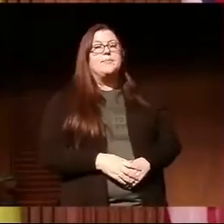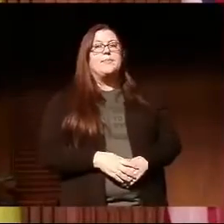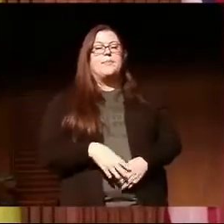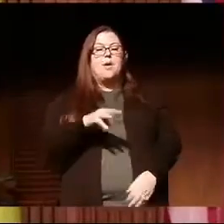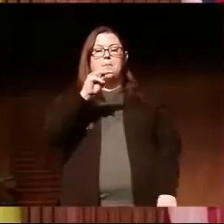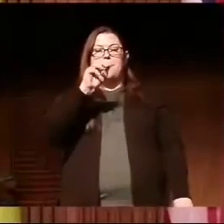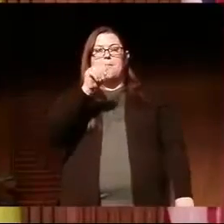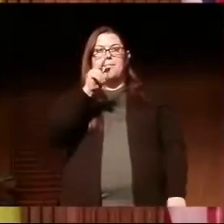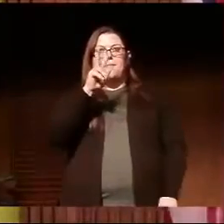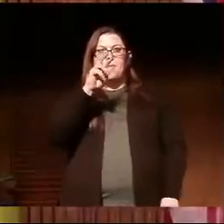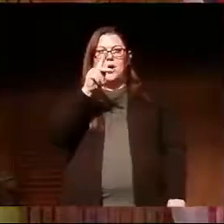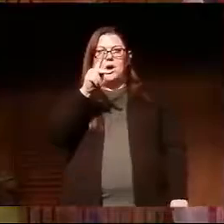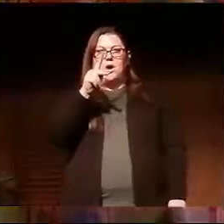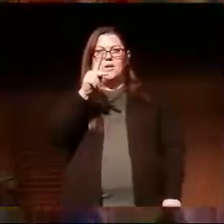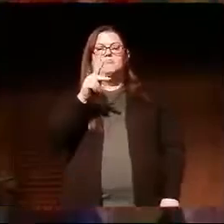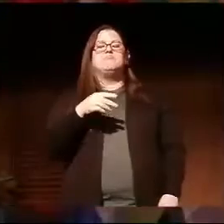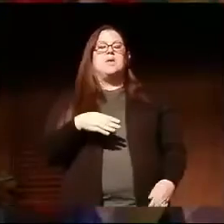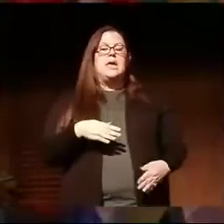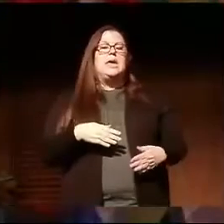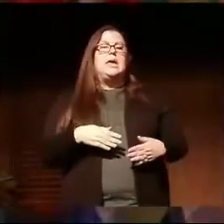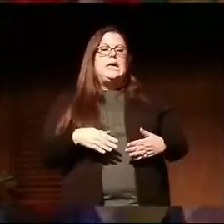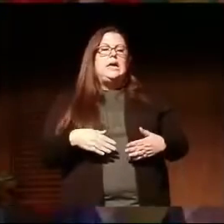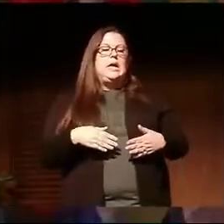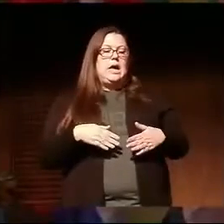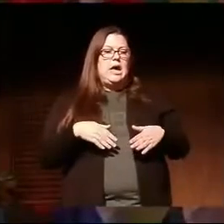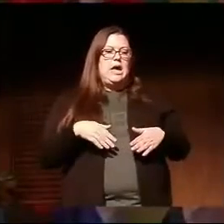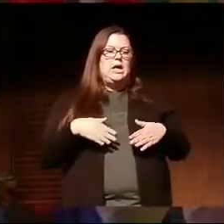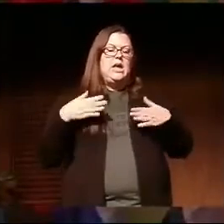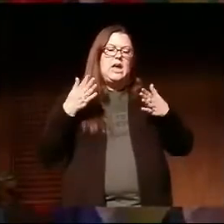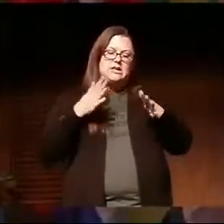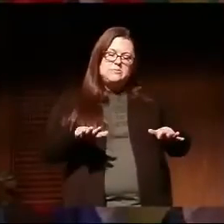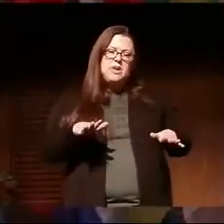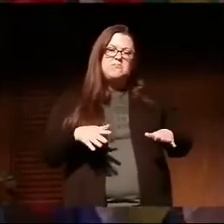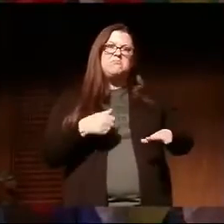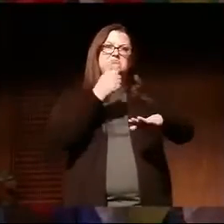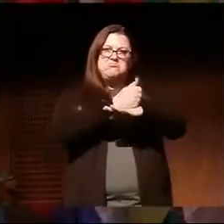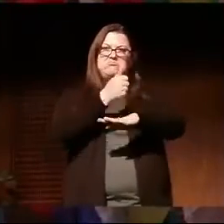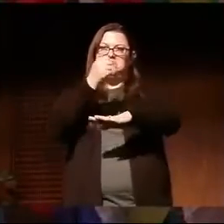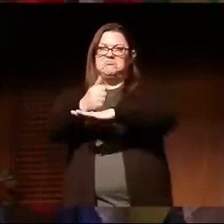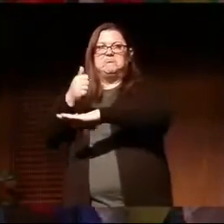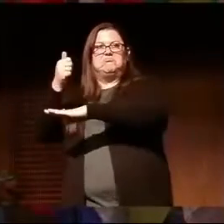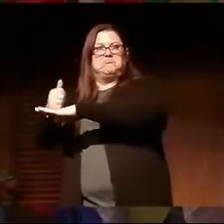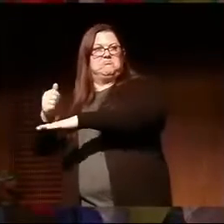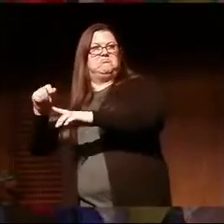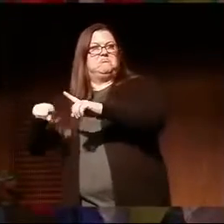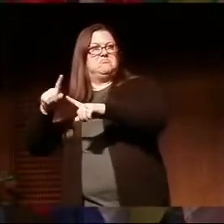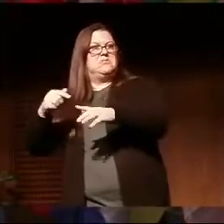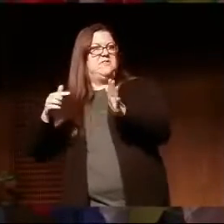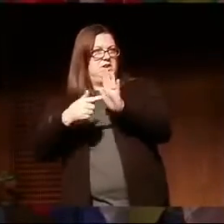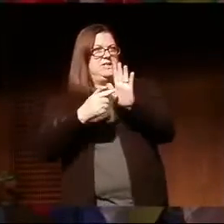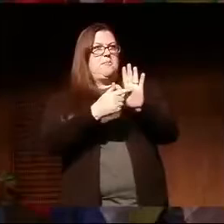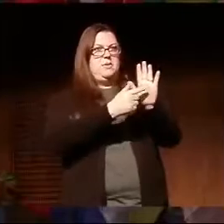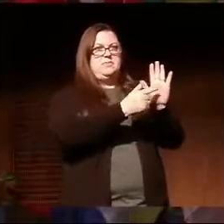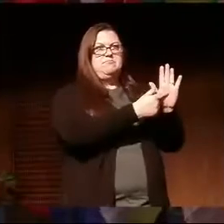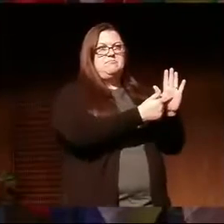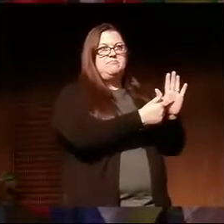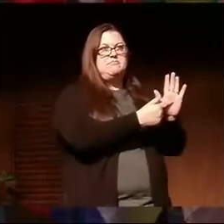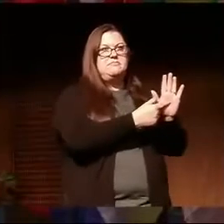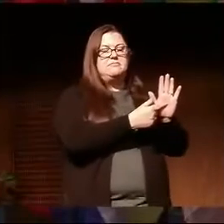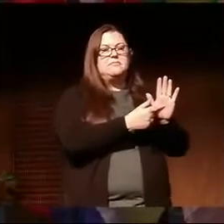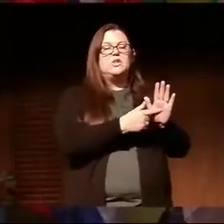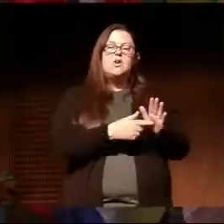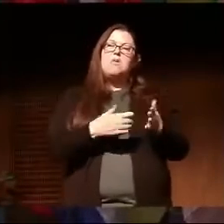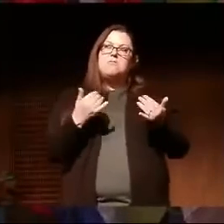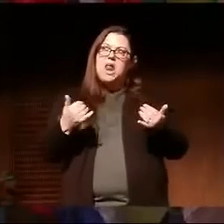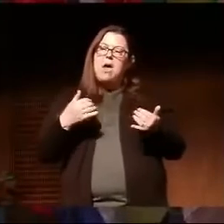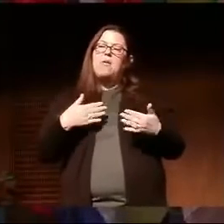Mark's been setting us up all along the way. And now we come here to an account from the life of our